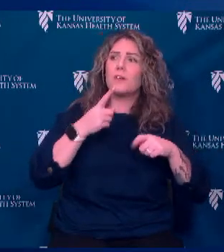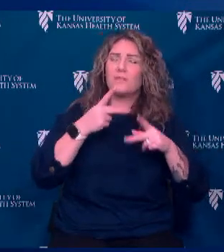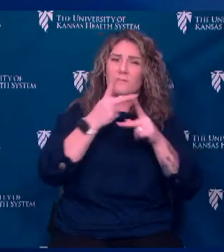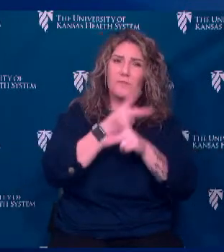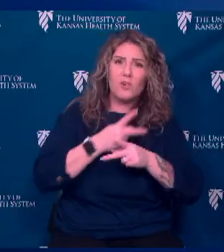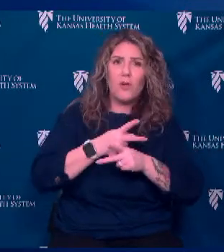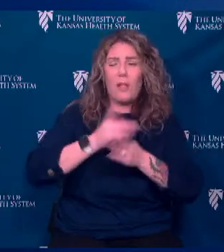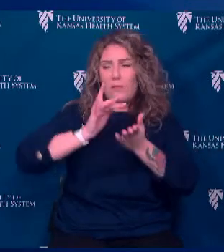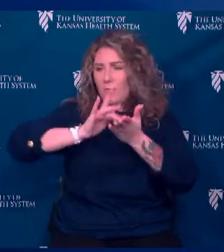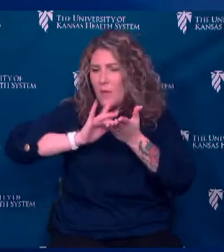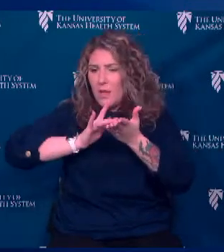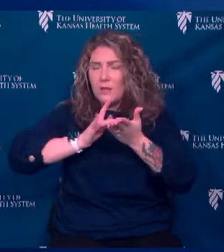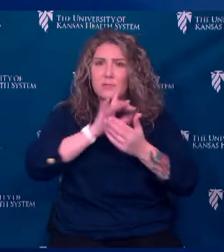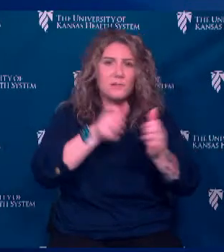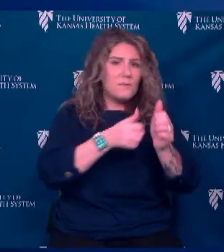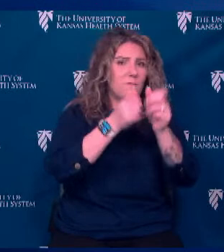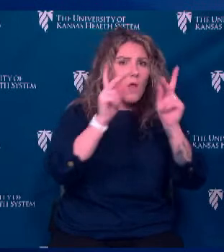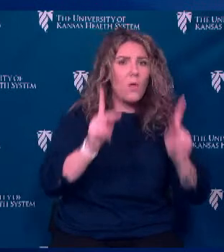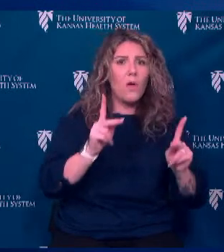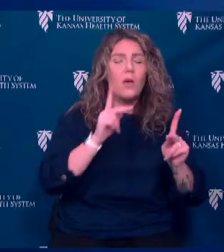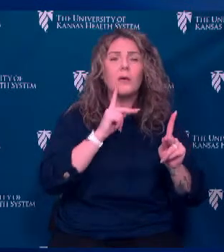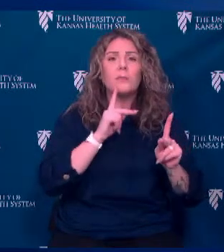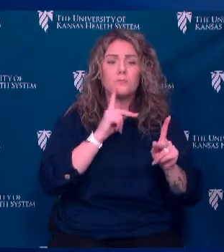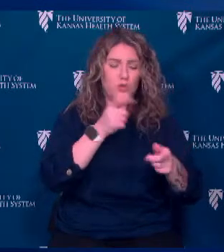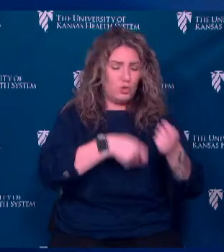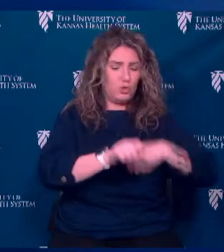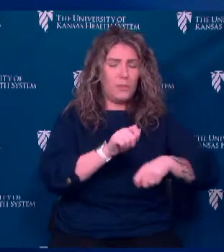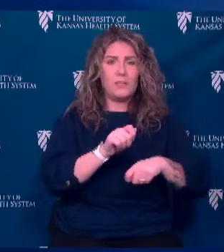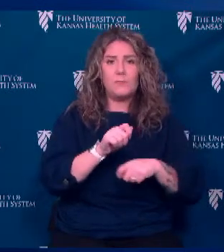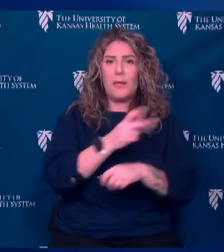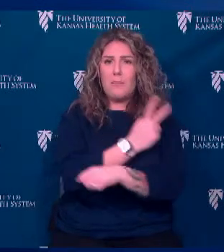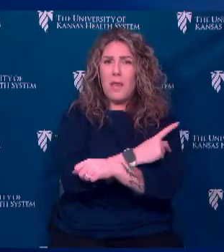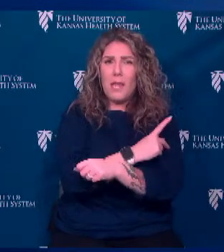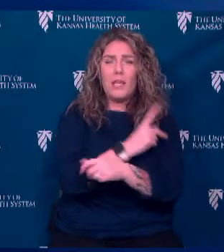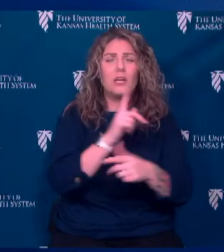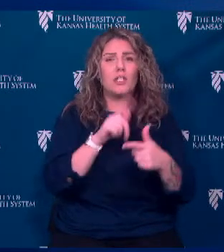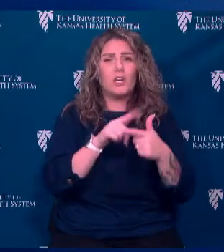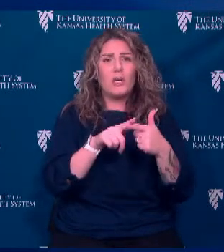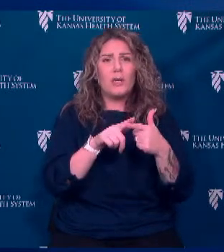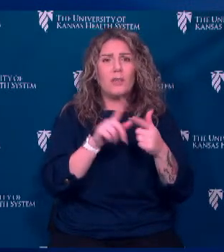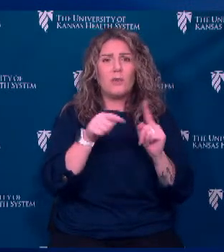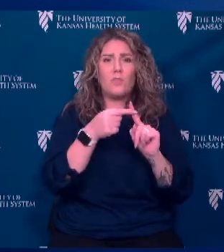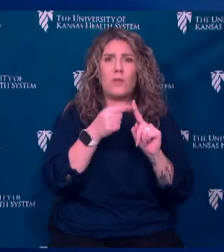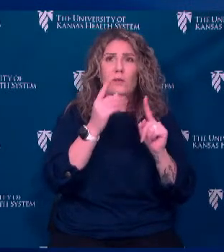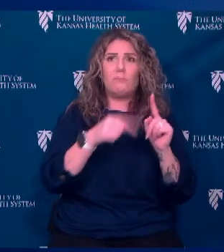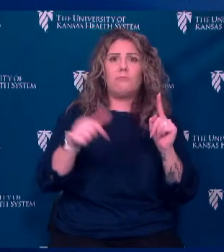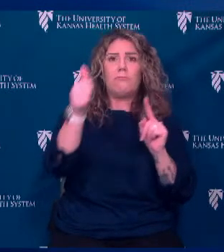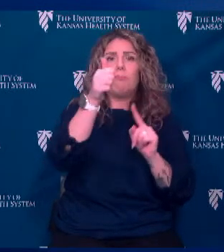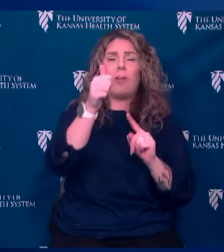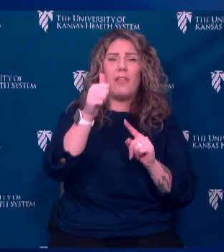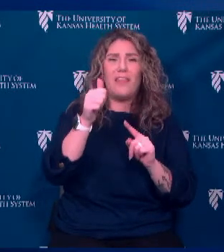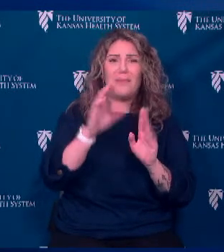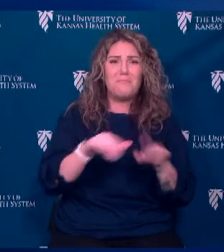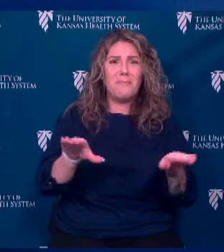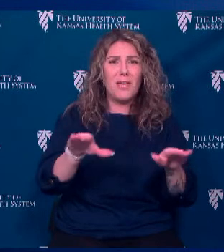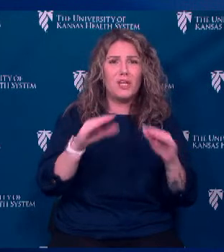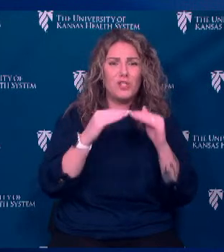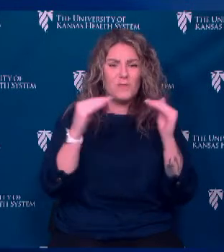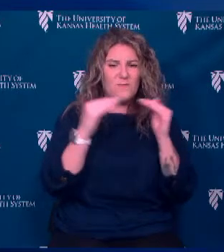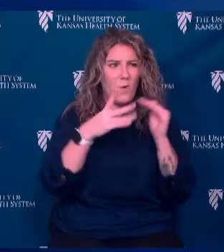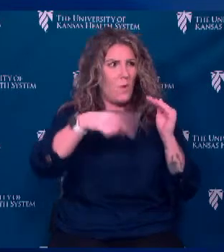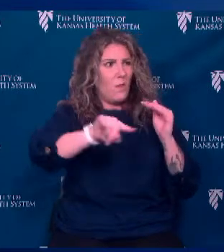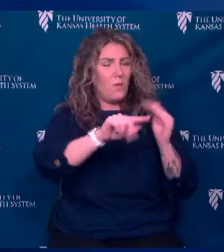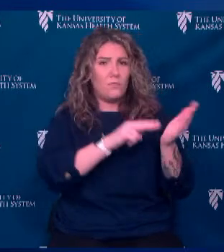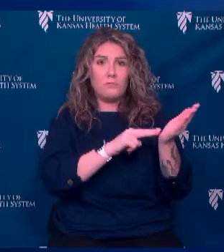levels and follow up from our transplant patients. And so when they're up on the peds floor, the nurses there don't have that level of experience,